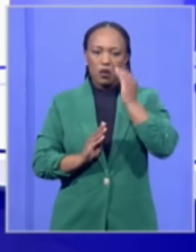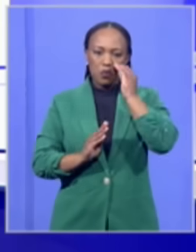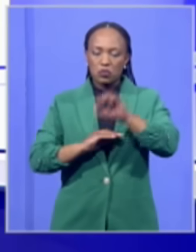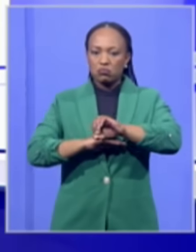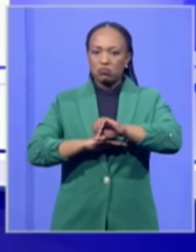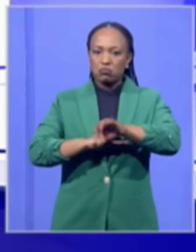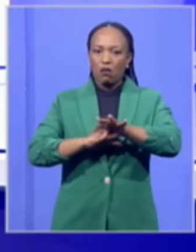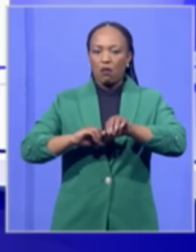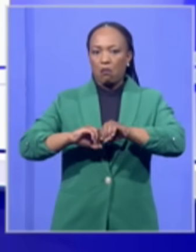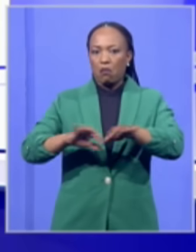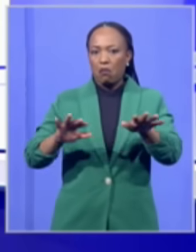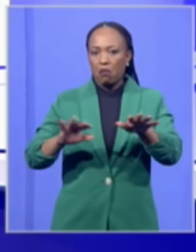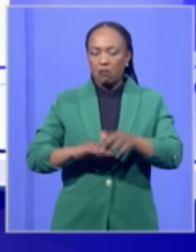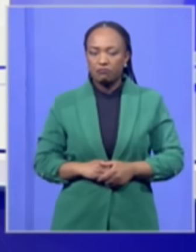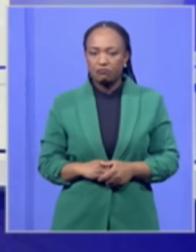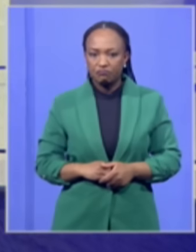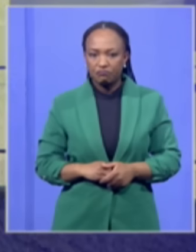wela.